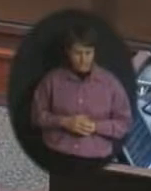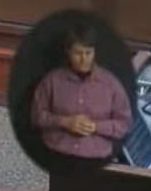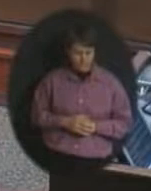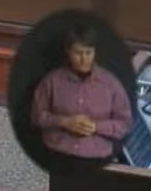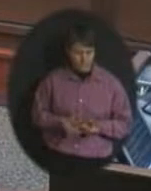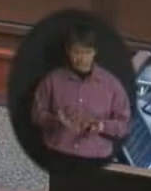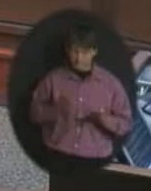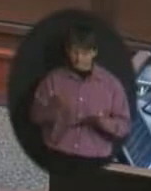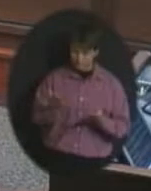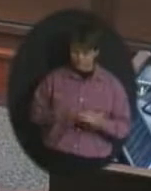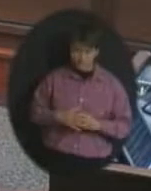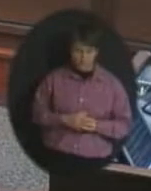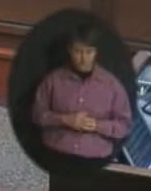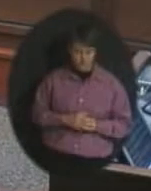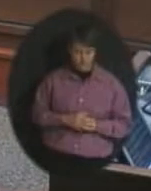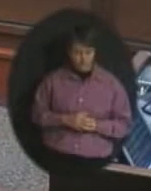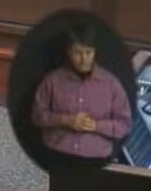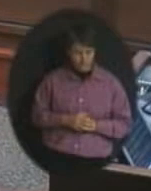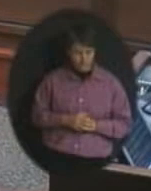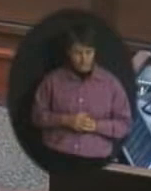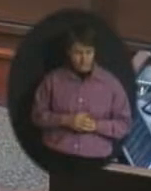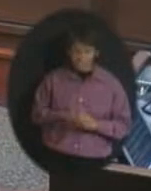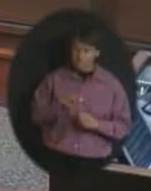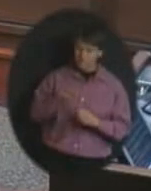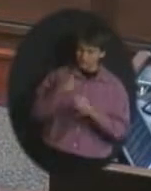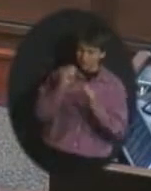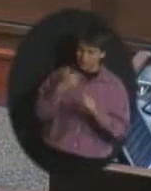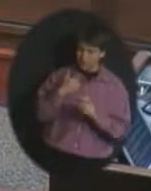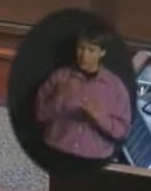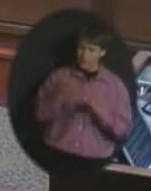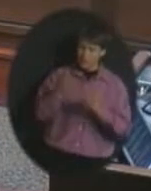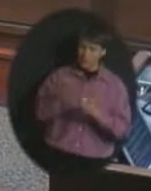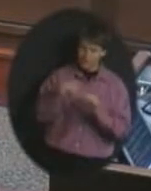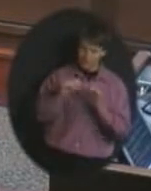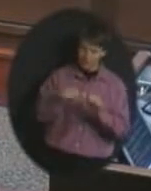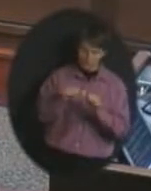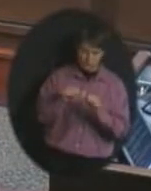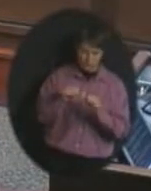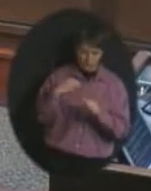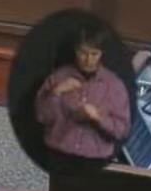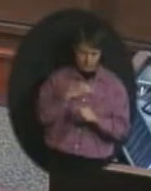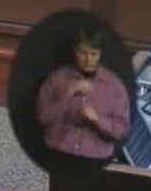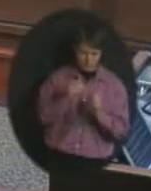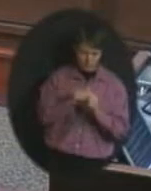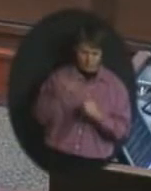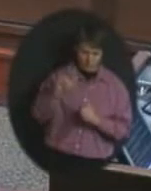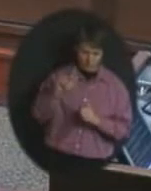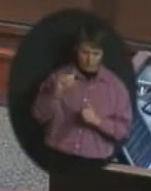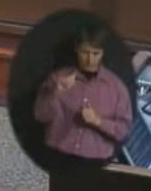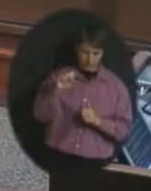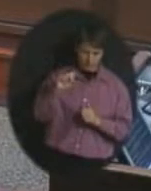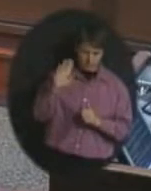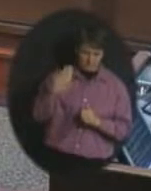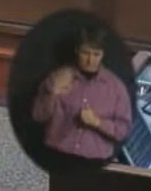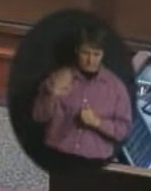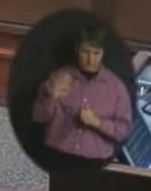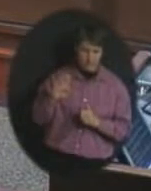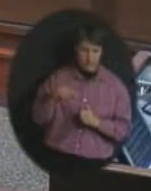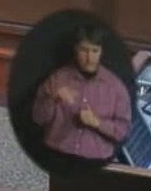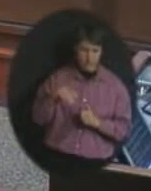Then I would entertain a motion. Madam President, I would move to continue the membership affiliations with Kansas Association of School Boards,